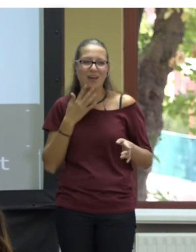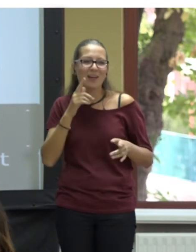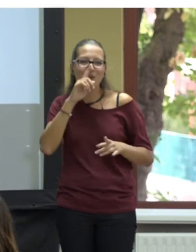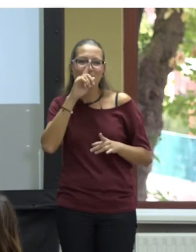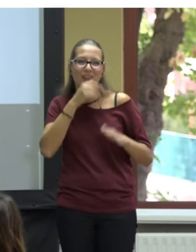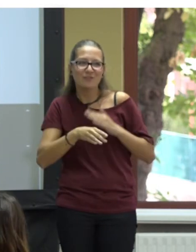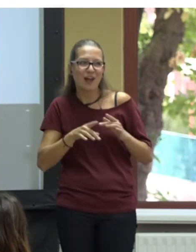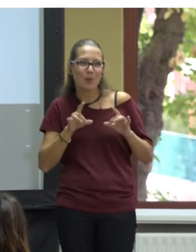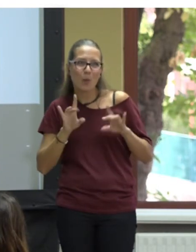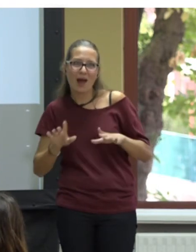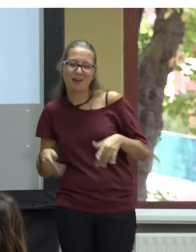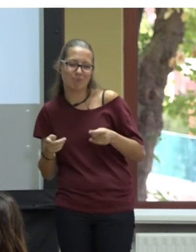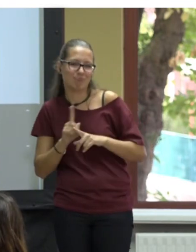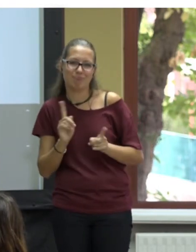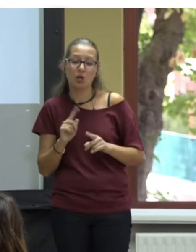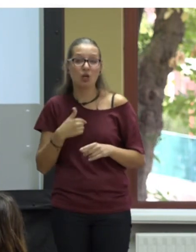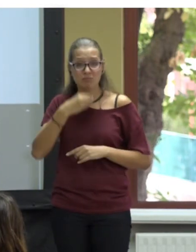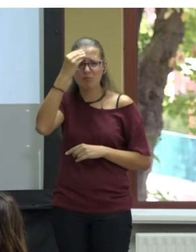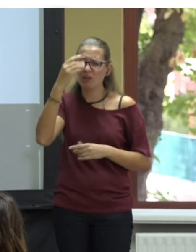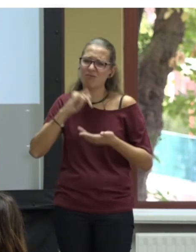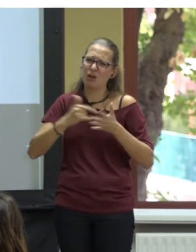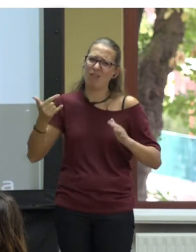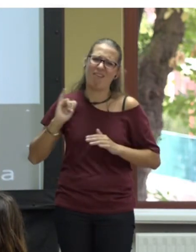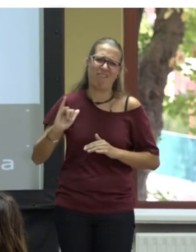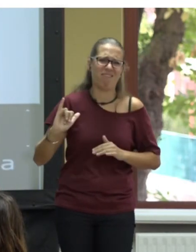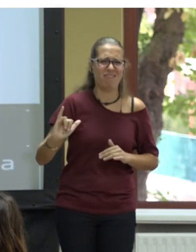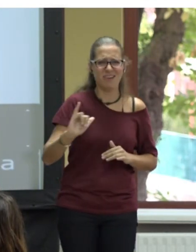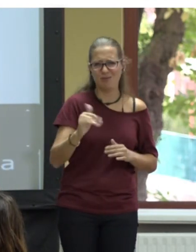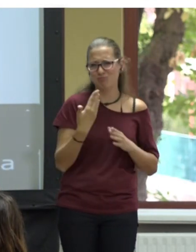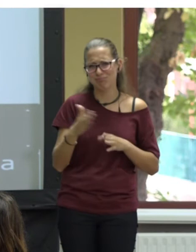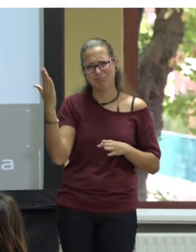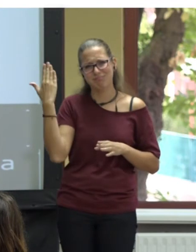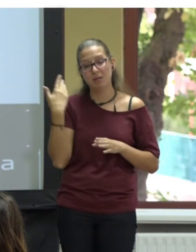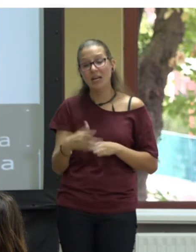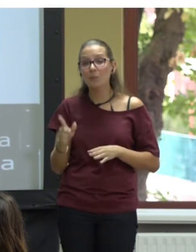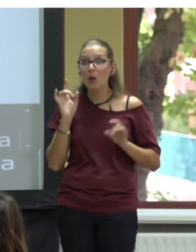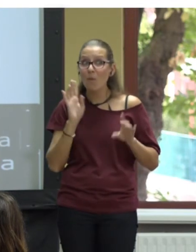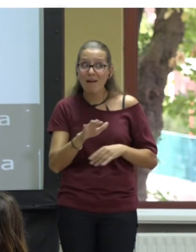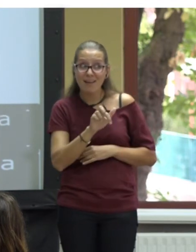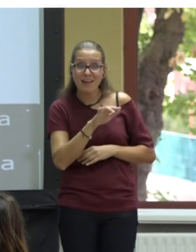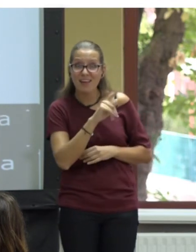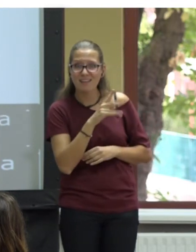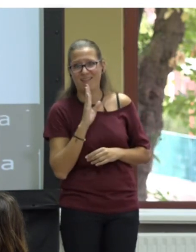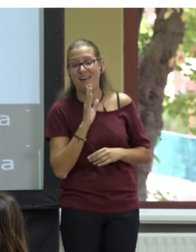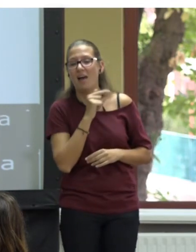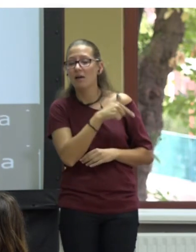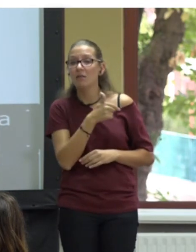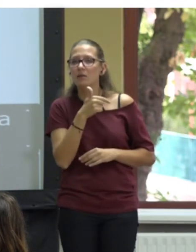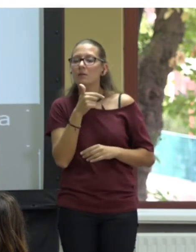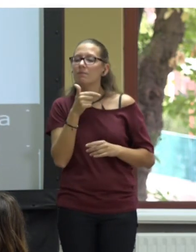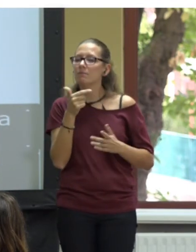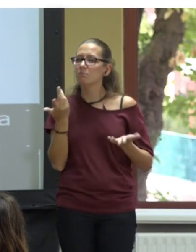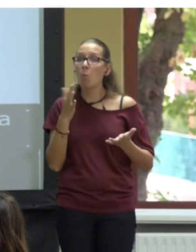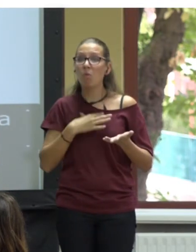cost. There is technology, and I think that, as Eric was saying, the solution probably will